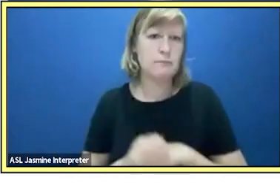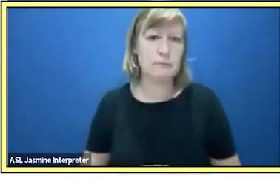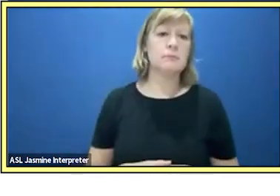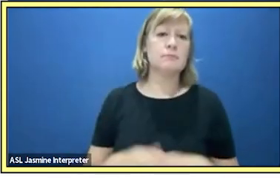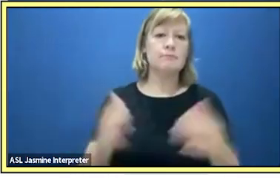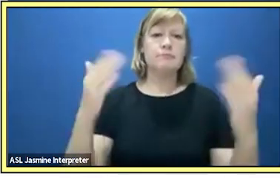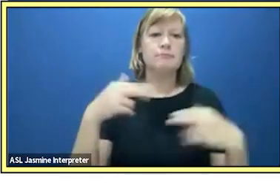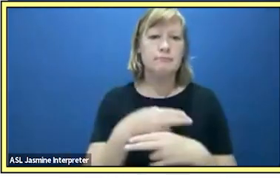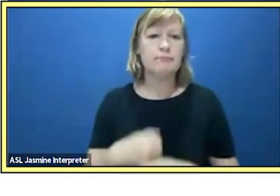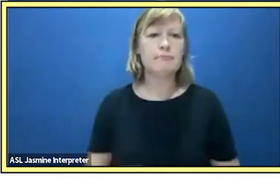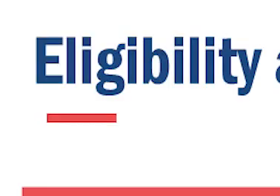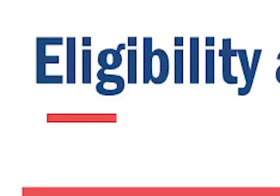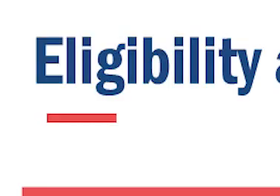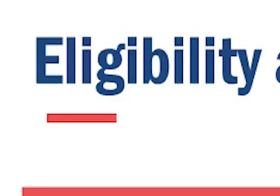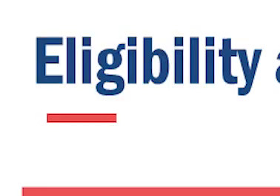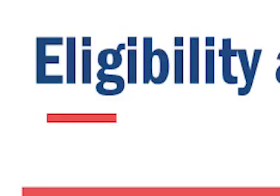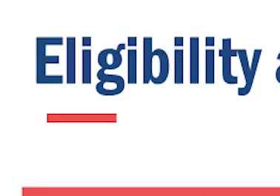Next slide.